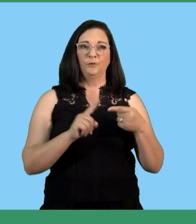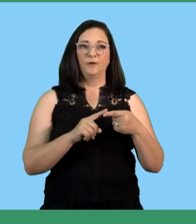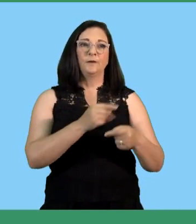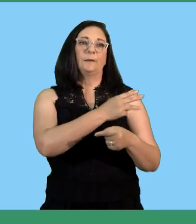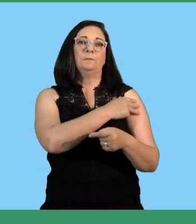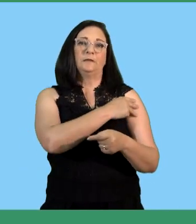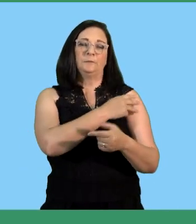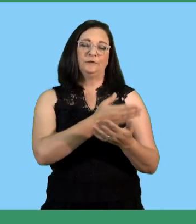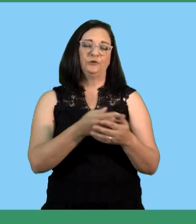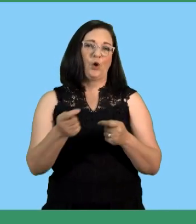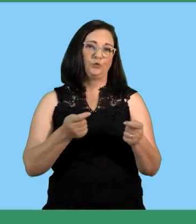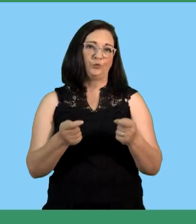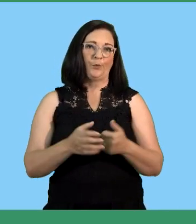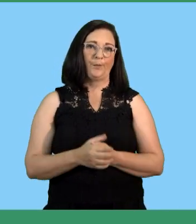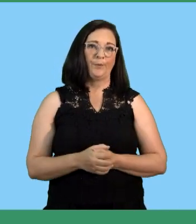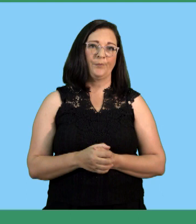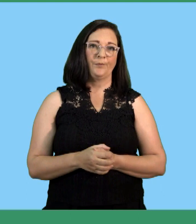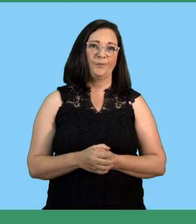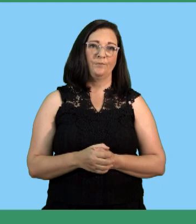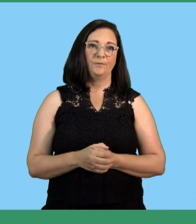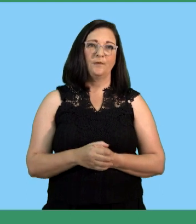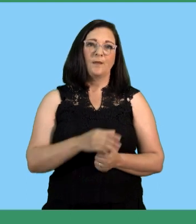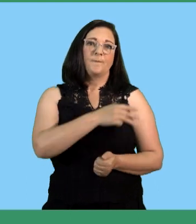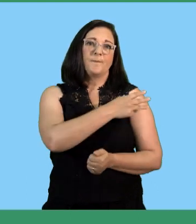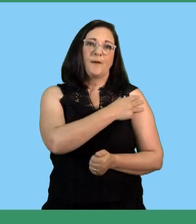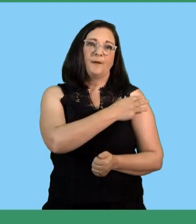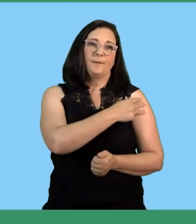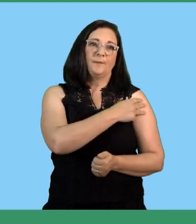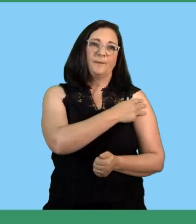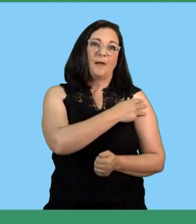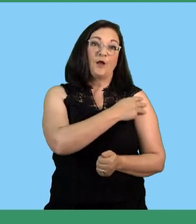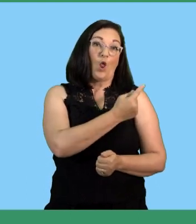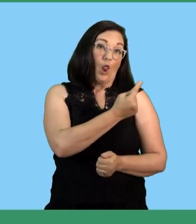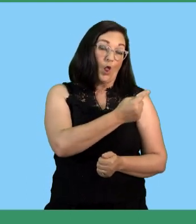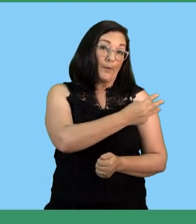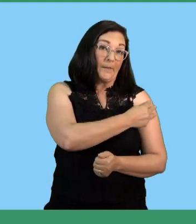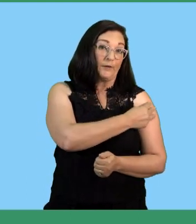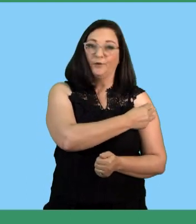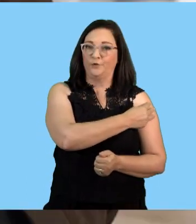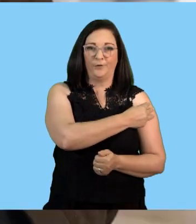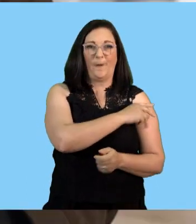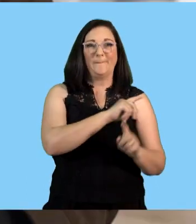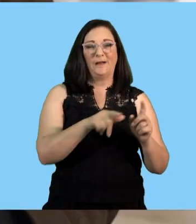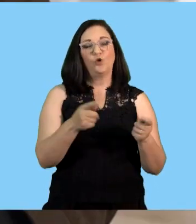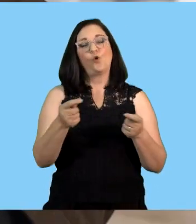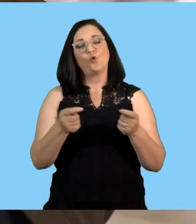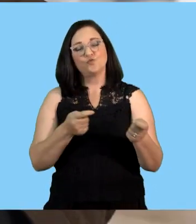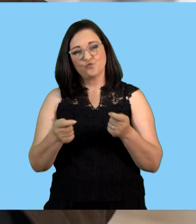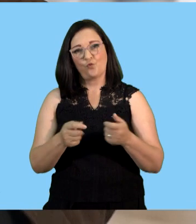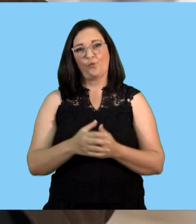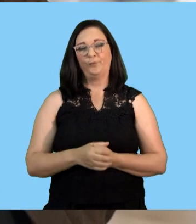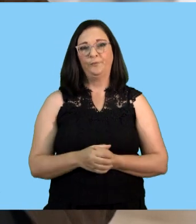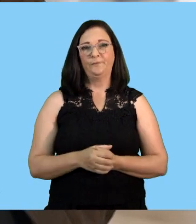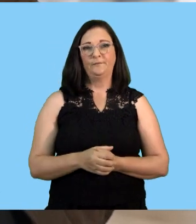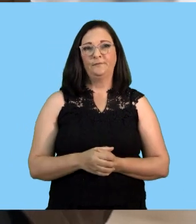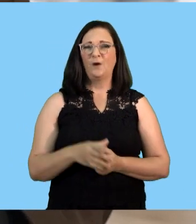known as management control. Very important. It's management control, not management, but management control. So